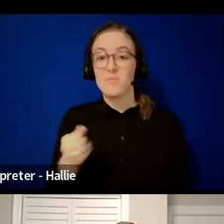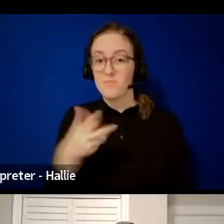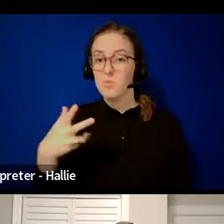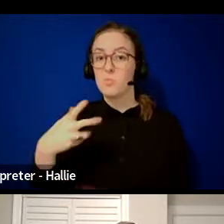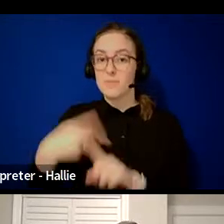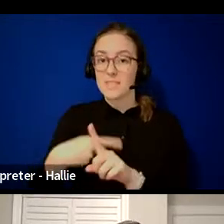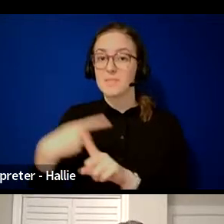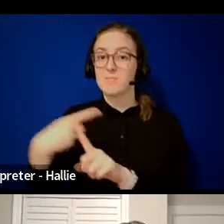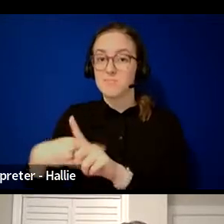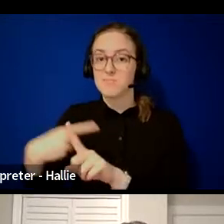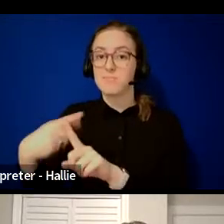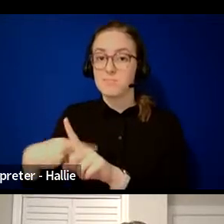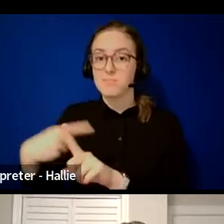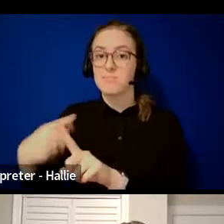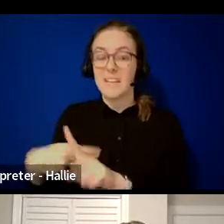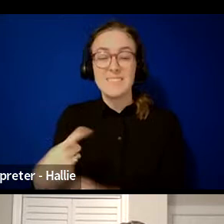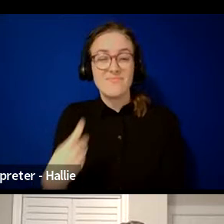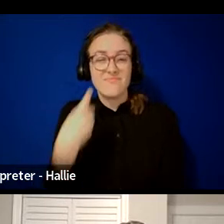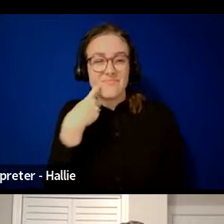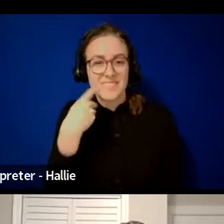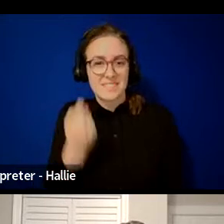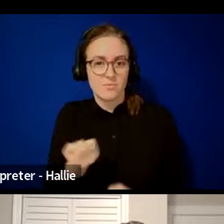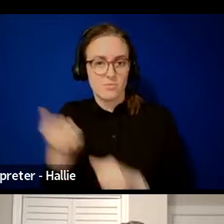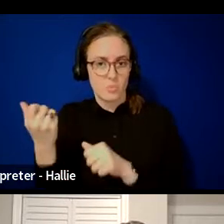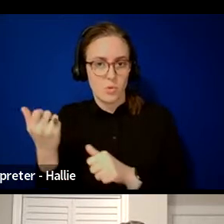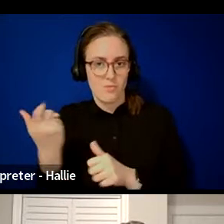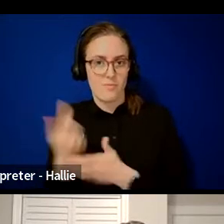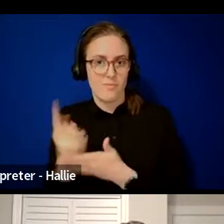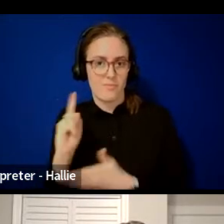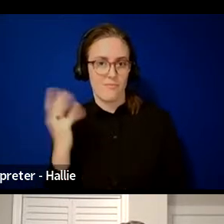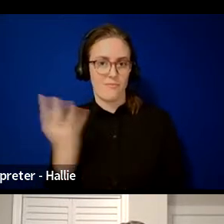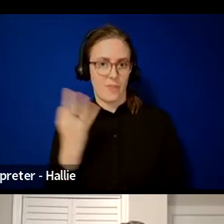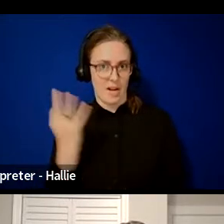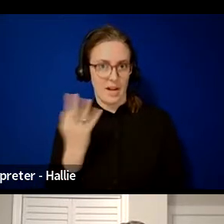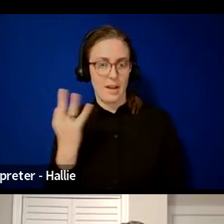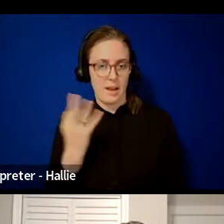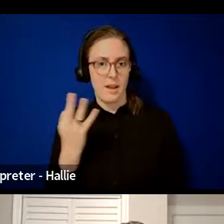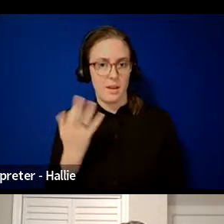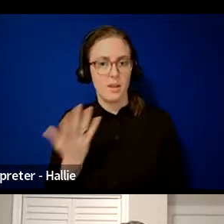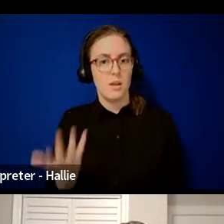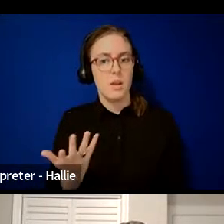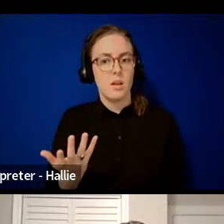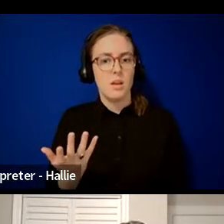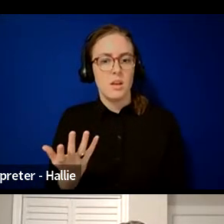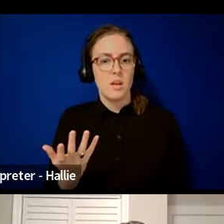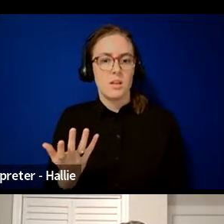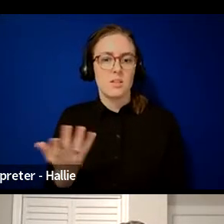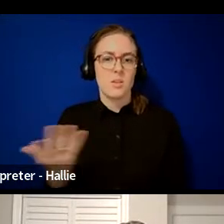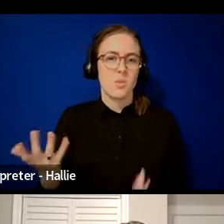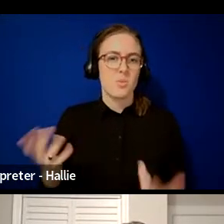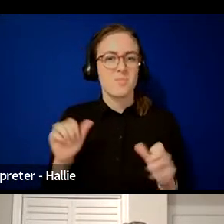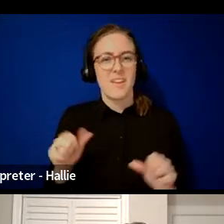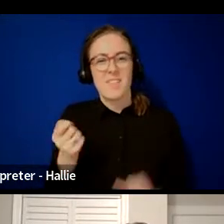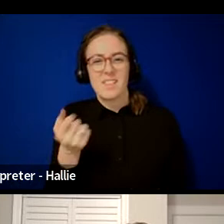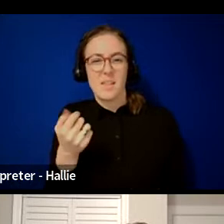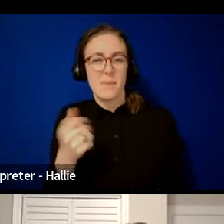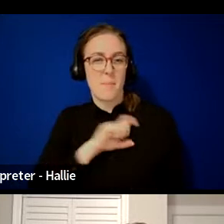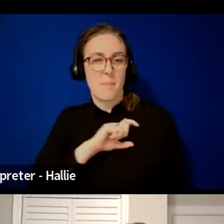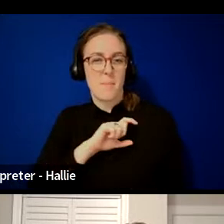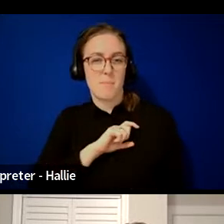and it just was removed last Friday. So, just have a little bit of police